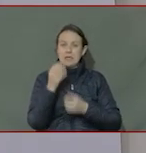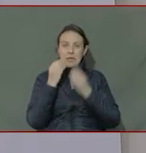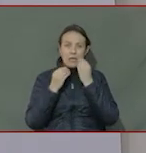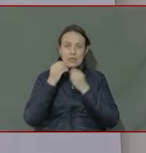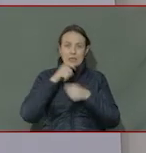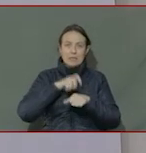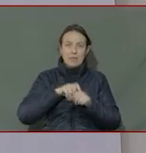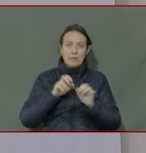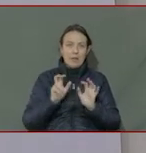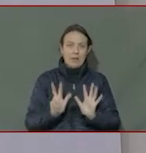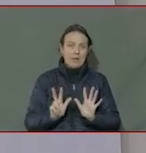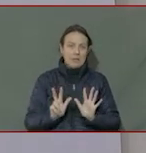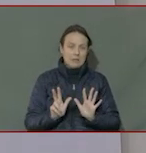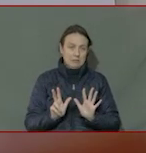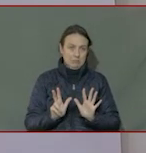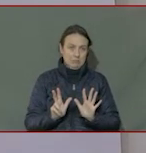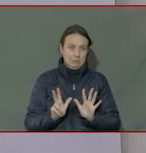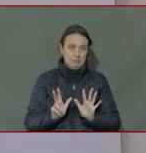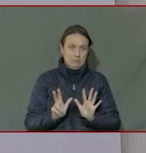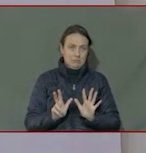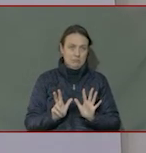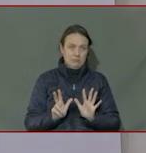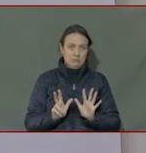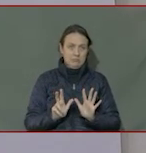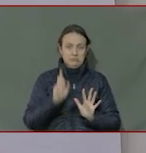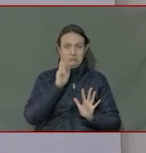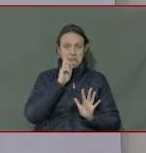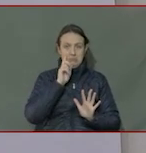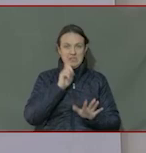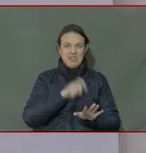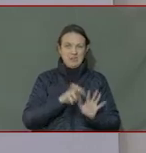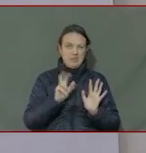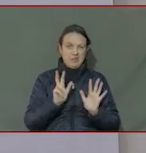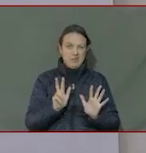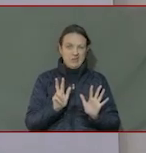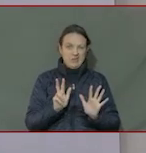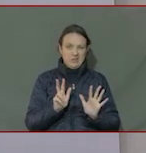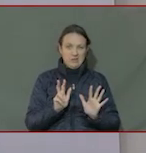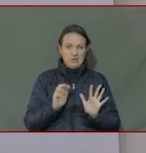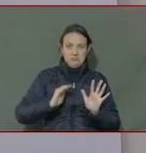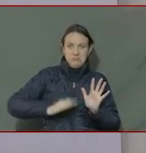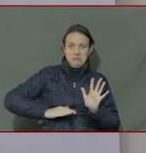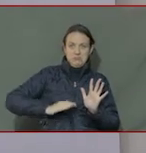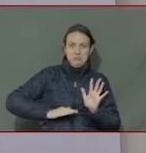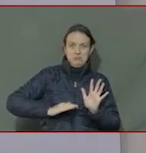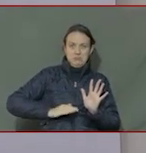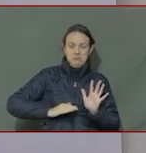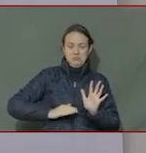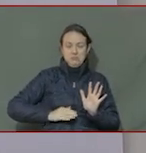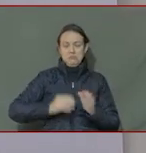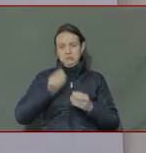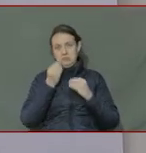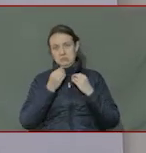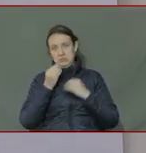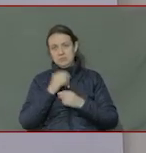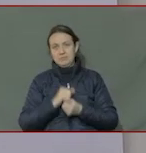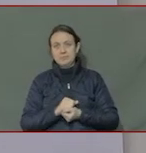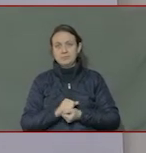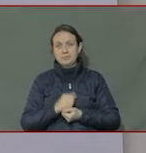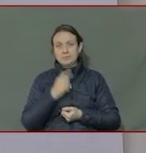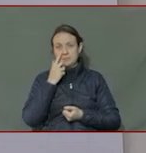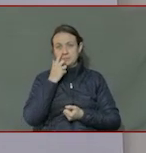o'clock, this one with the large meals. You can see here the person ate just before 8